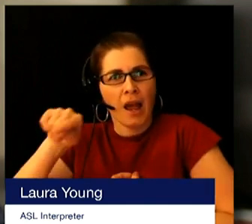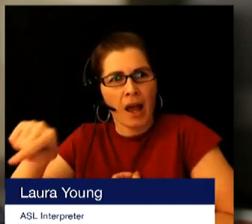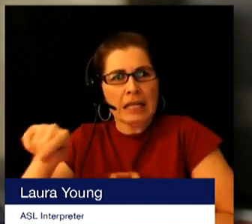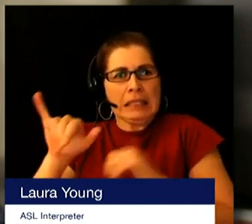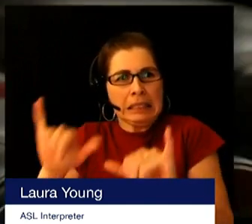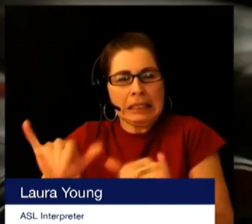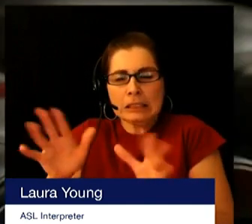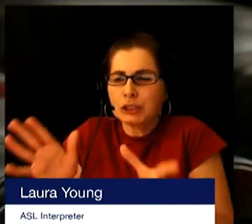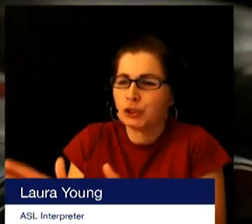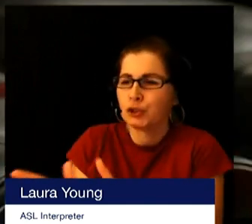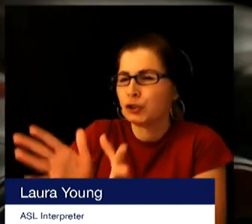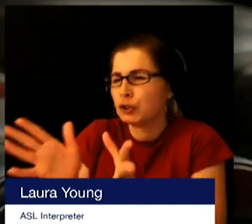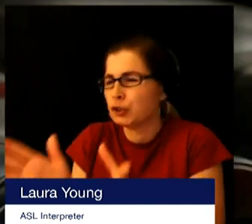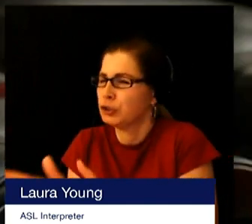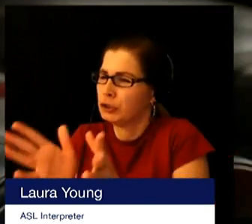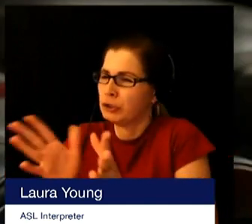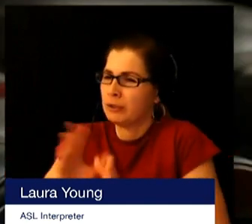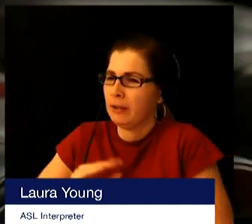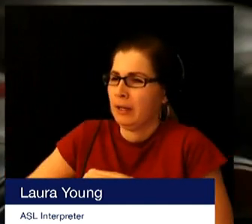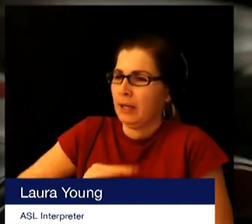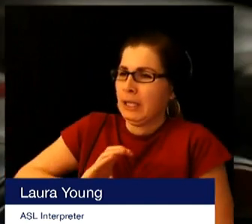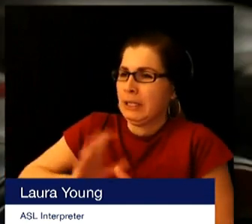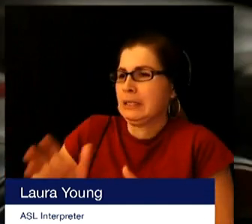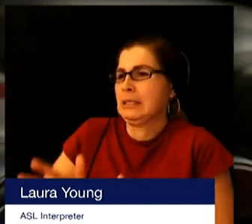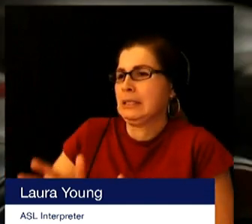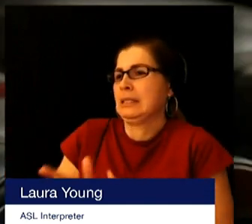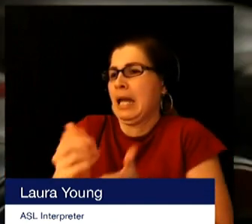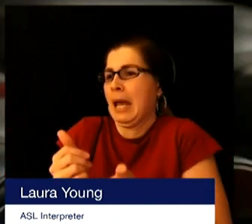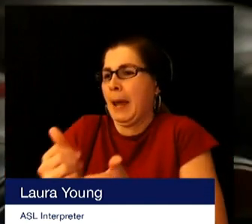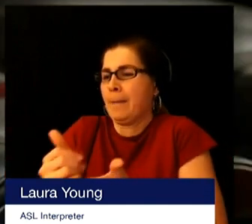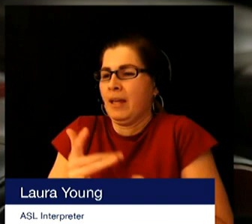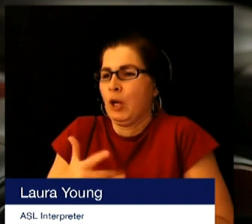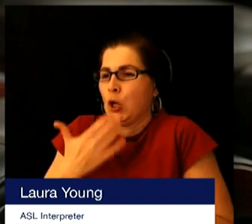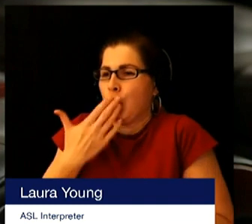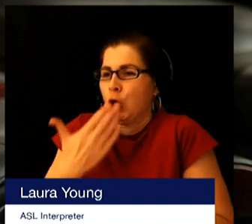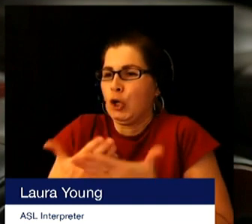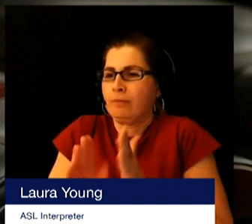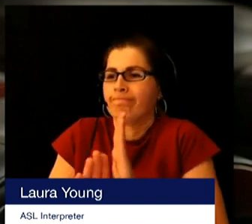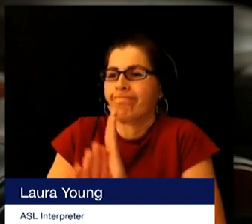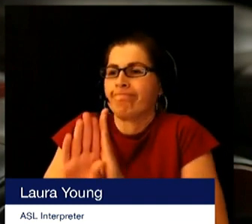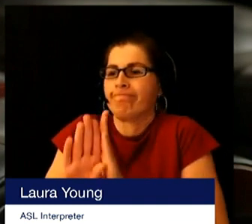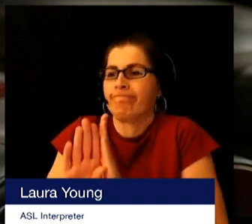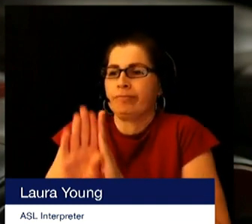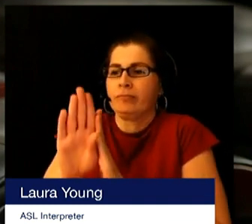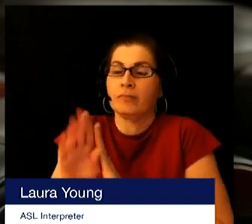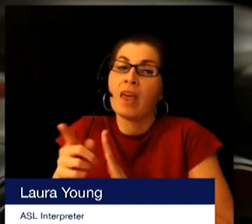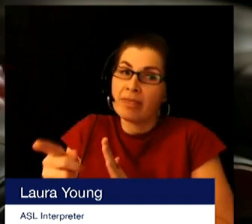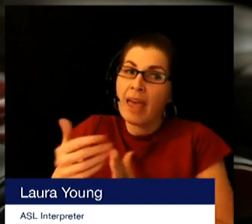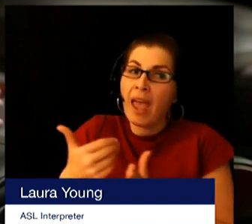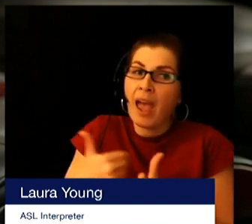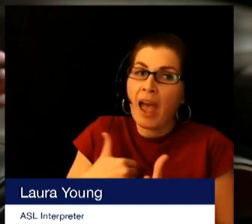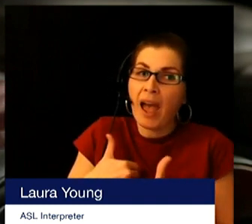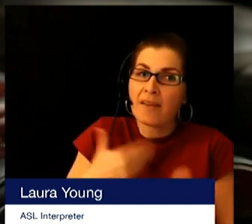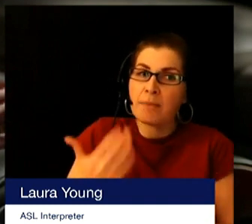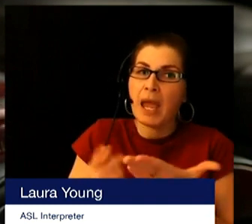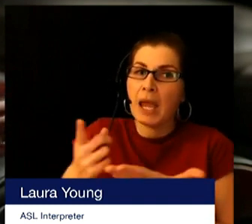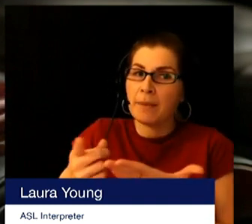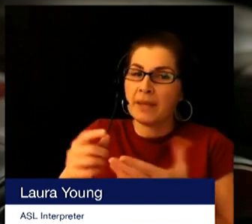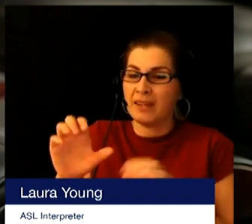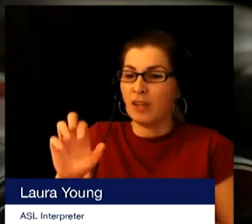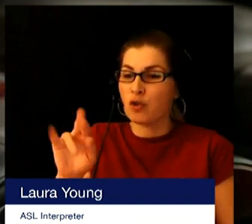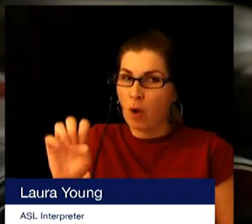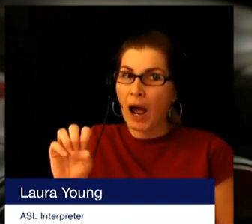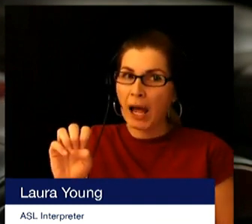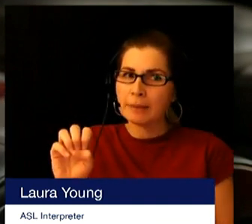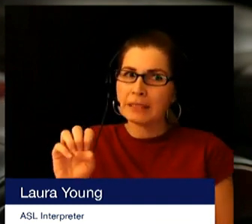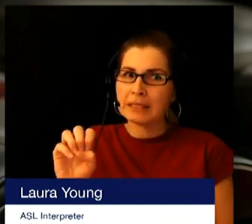and cultivated. Even though they may have committed crimes that we have more of a visceral reaction to, even though we might be more scared of